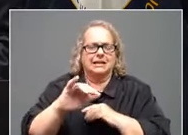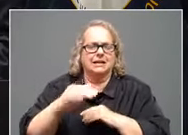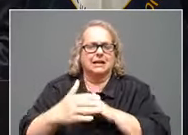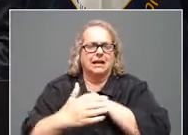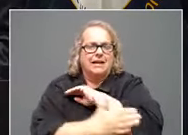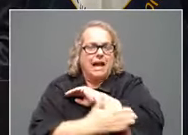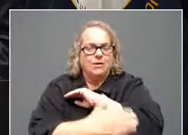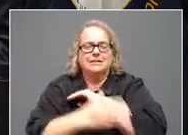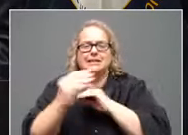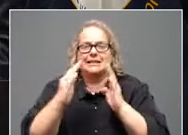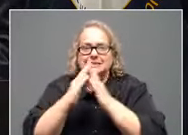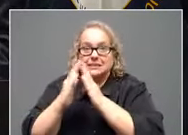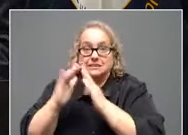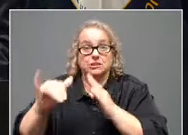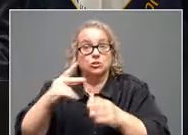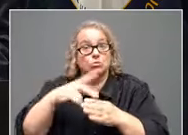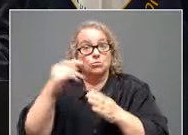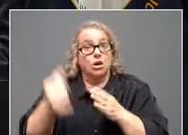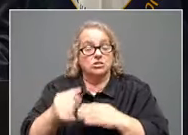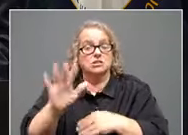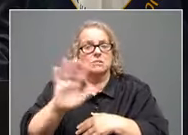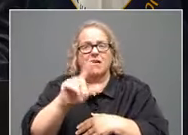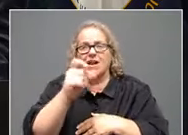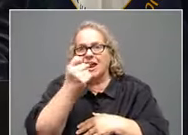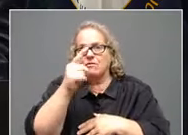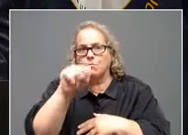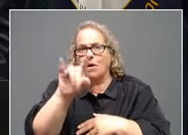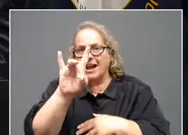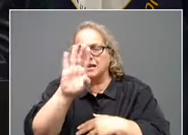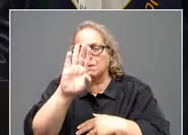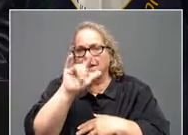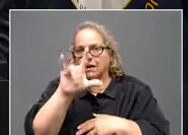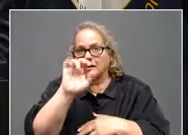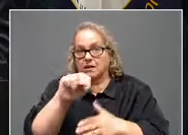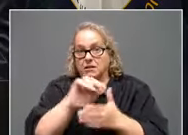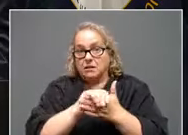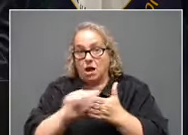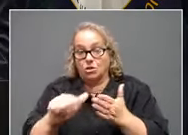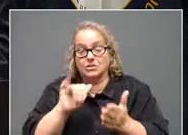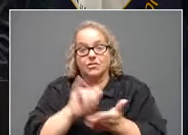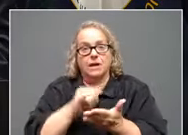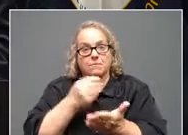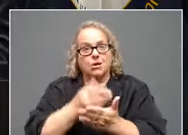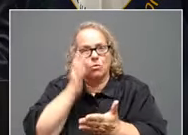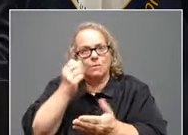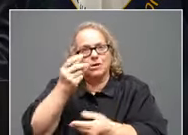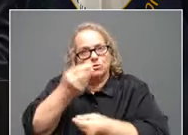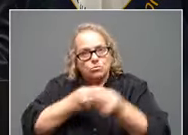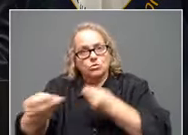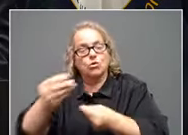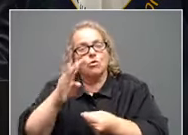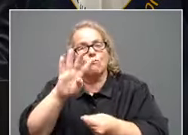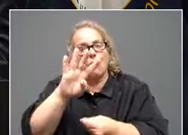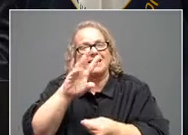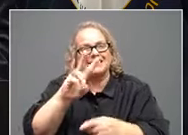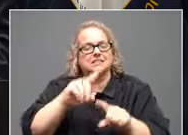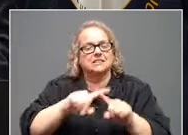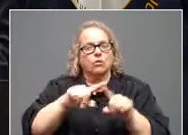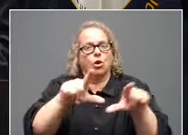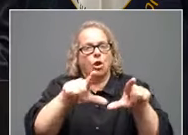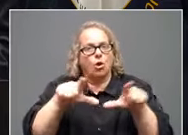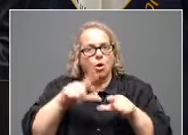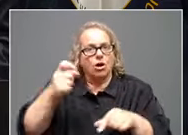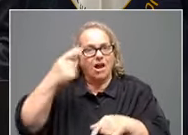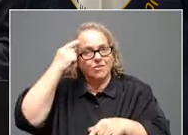These projects amount to more than $11.8 million, money that will be used to reimburse 46 local governments after they administer the work